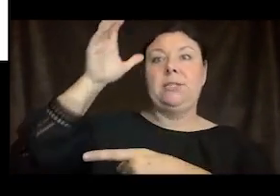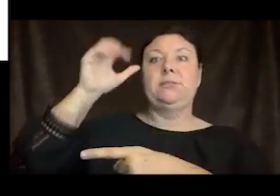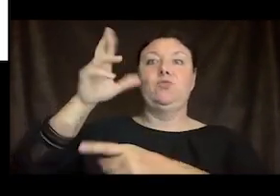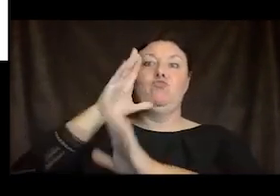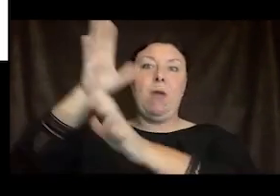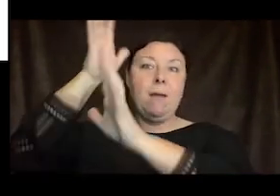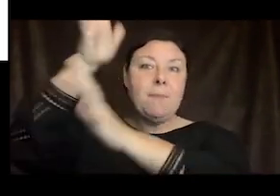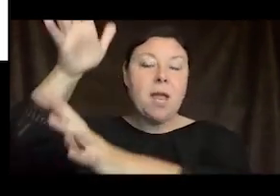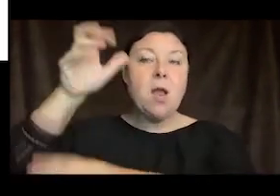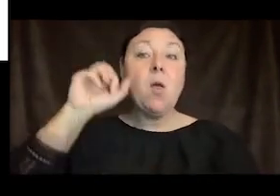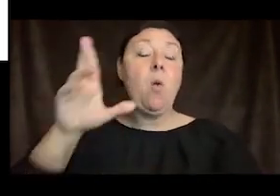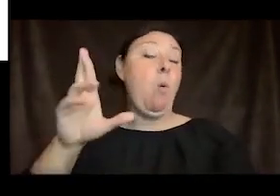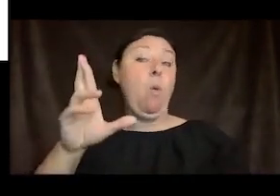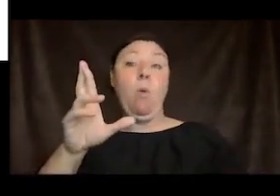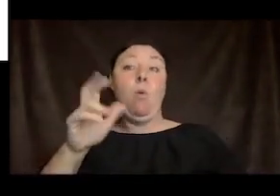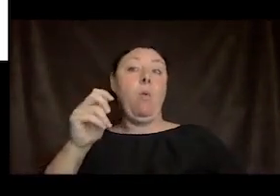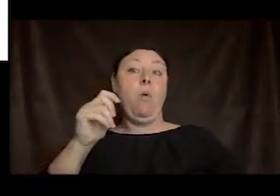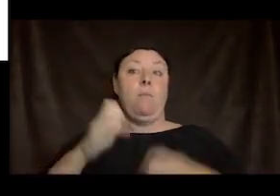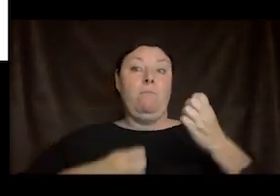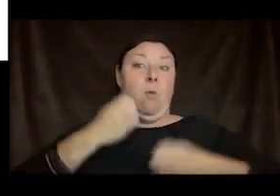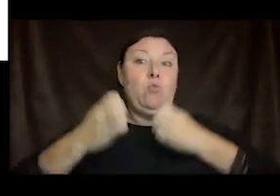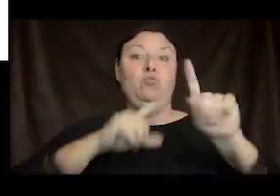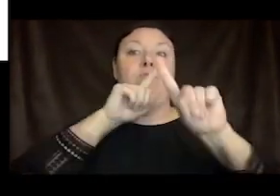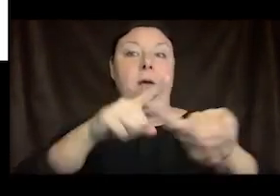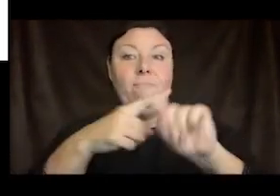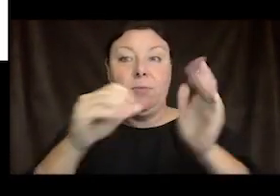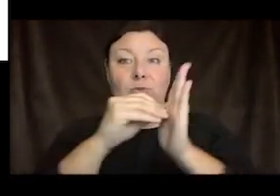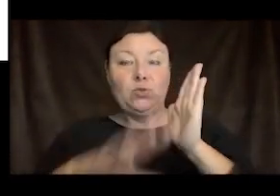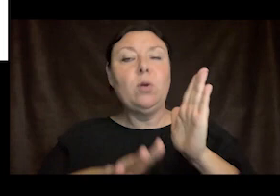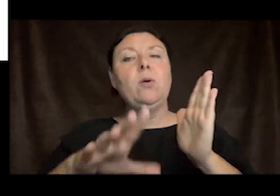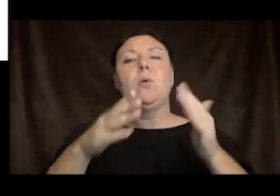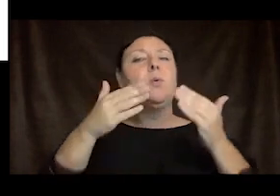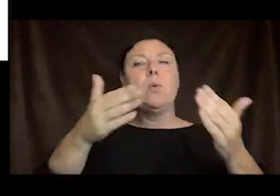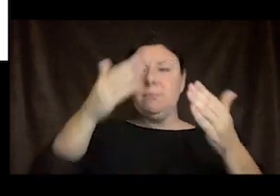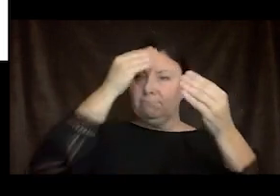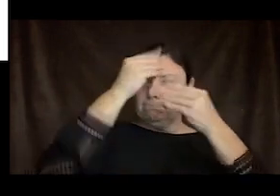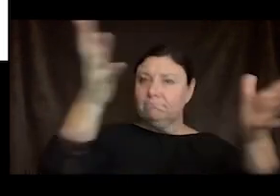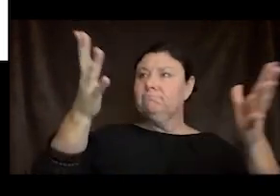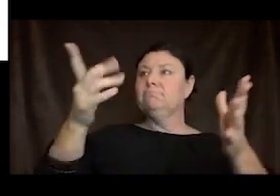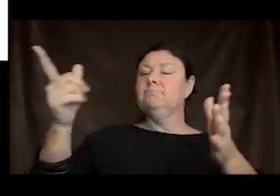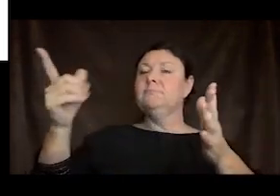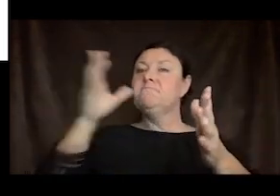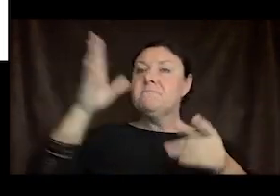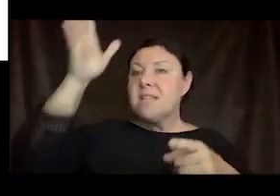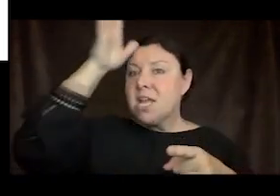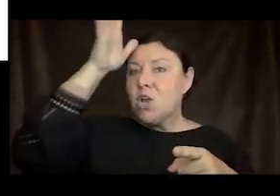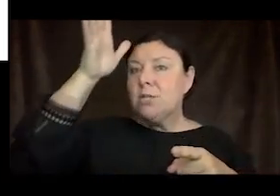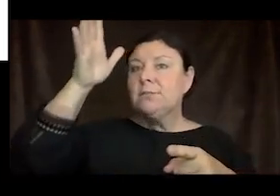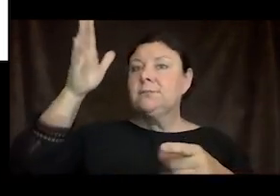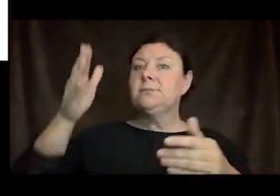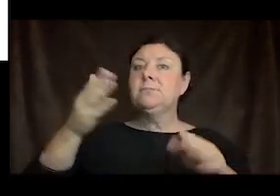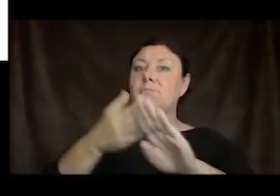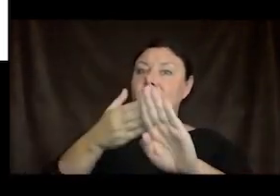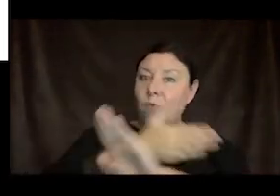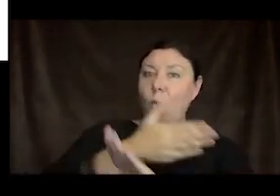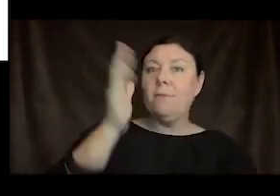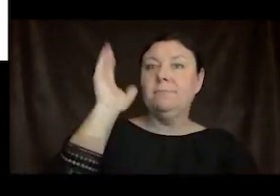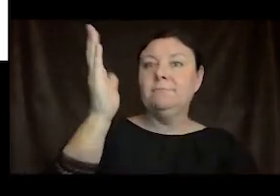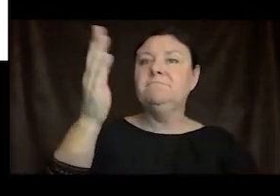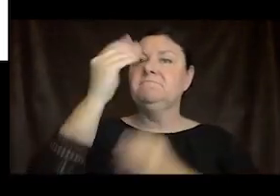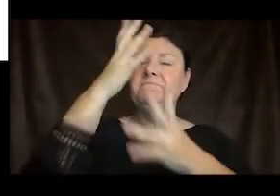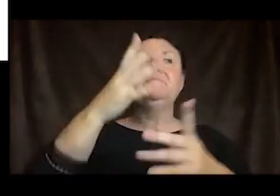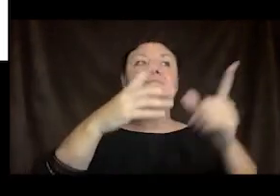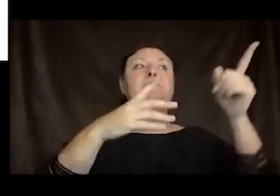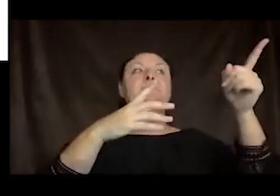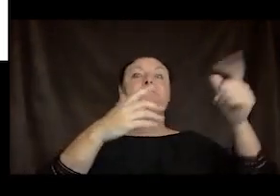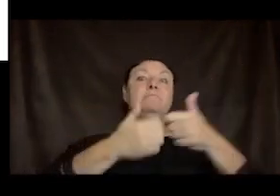emotional response from your students, is to let your parents know ahead of time. Let your administrator know, let the parents know ahead of